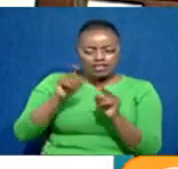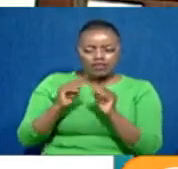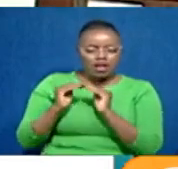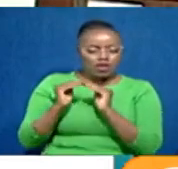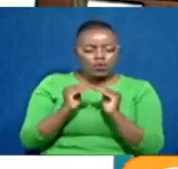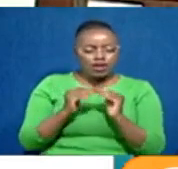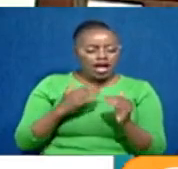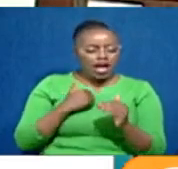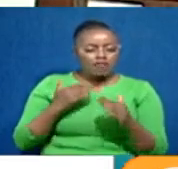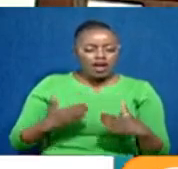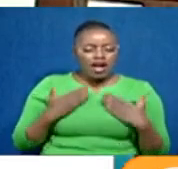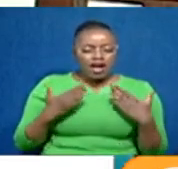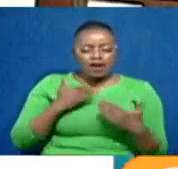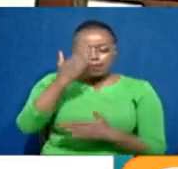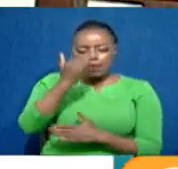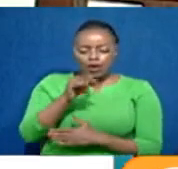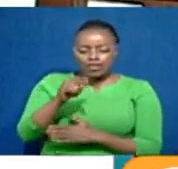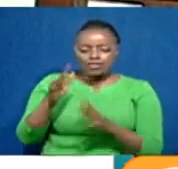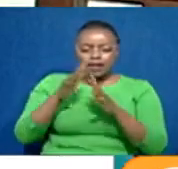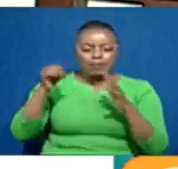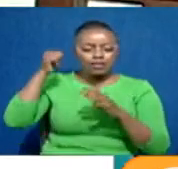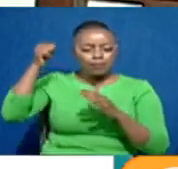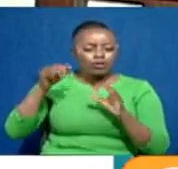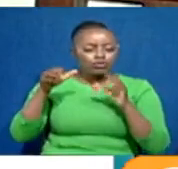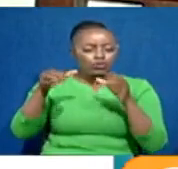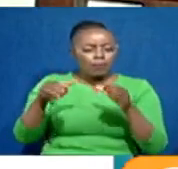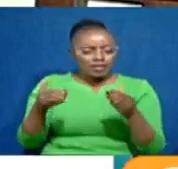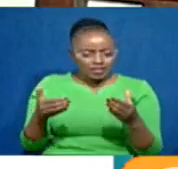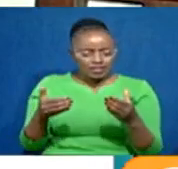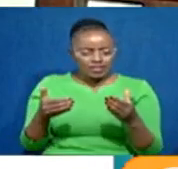have been excited because it is a major political party.